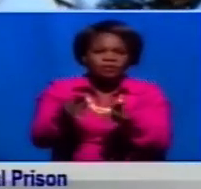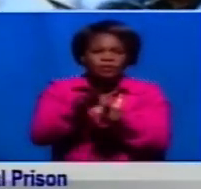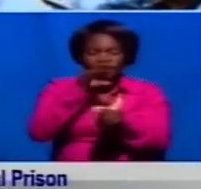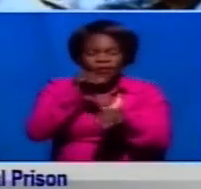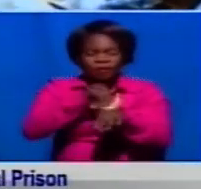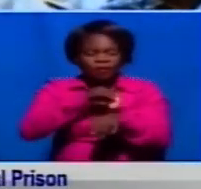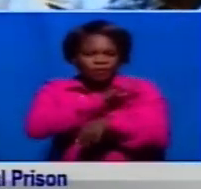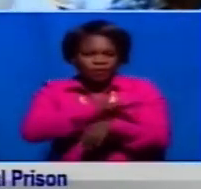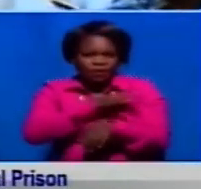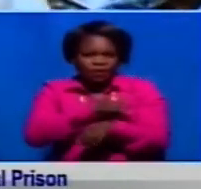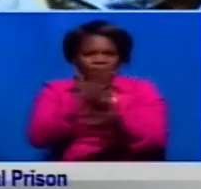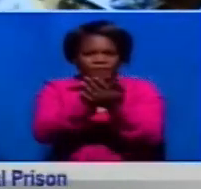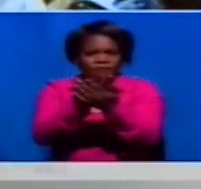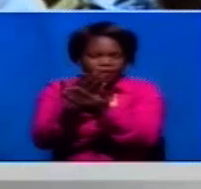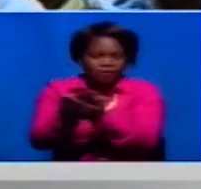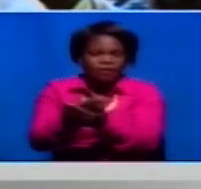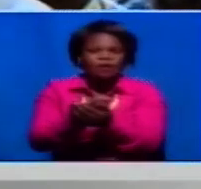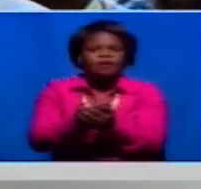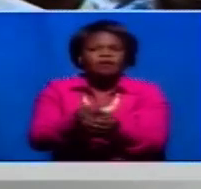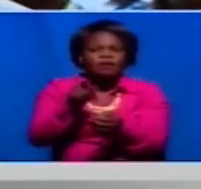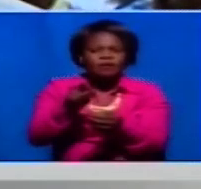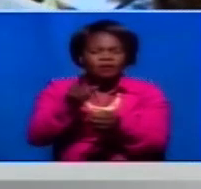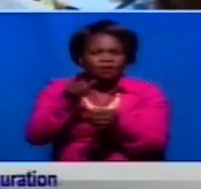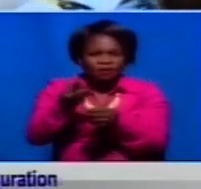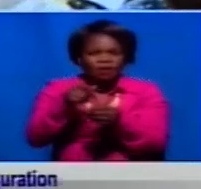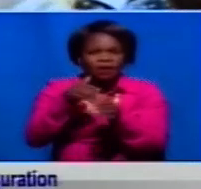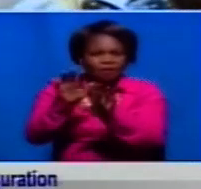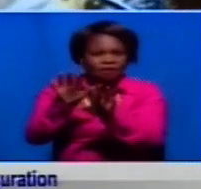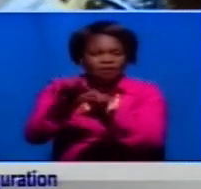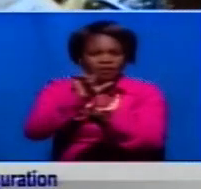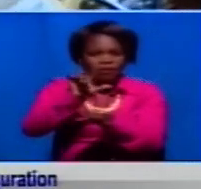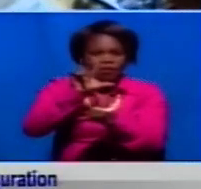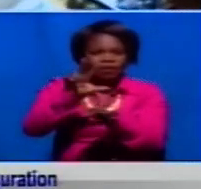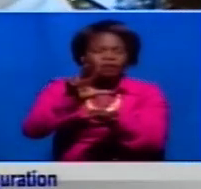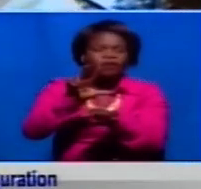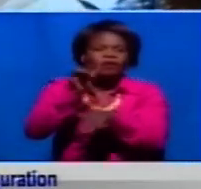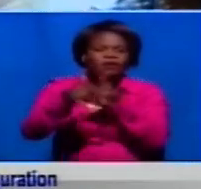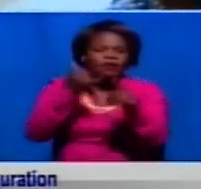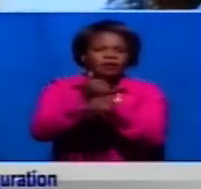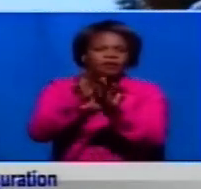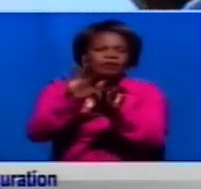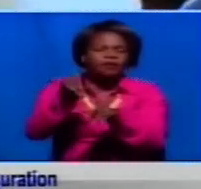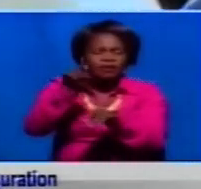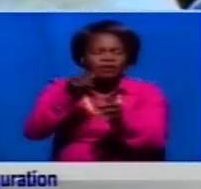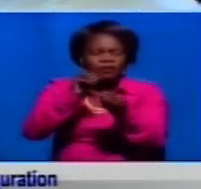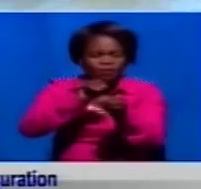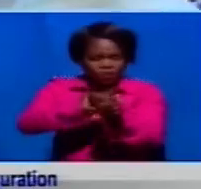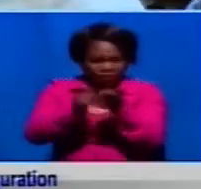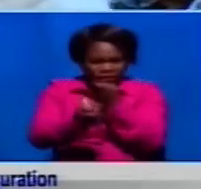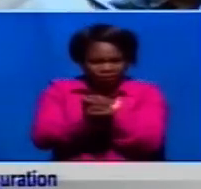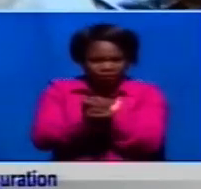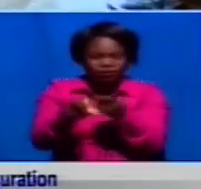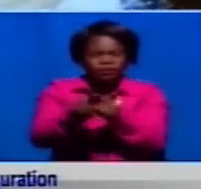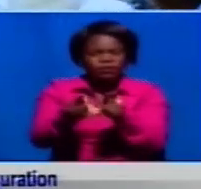inmates, Kelvin Kafwisa, who has been serving for over 23 years, appealed for more reforms, including expediting the appeal